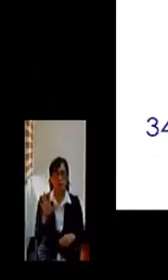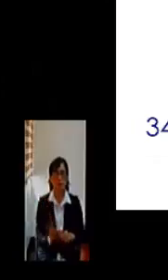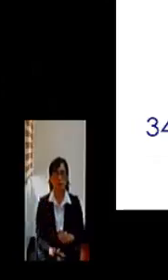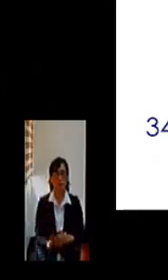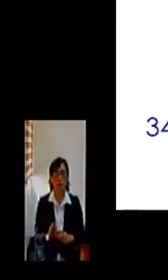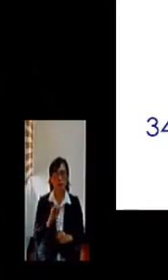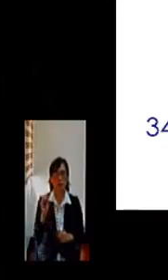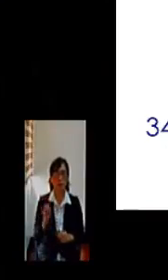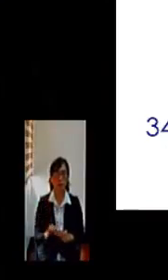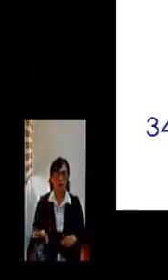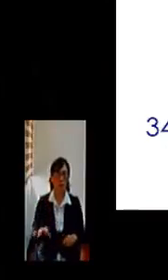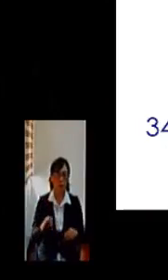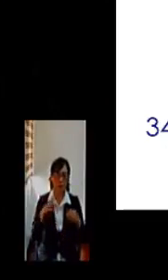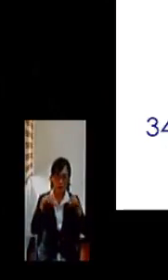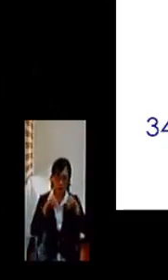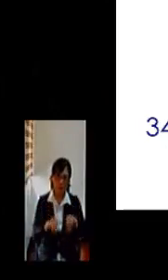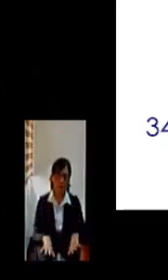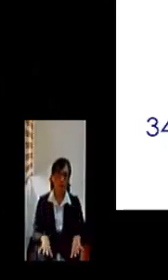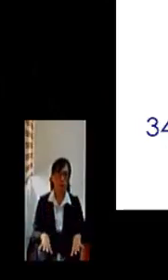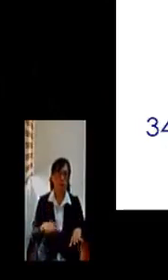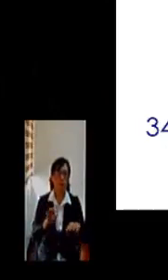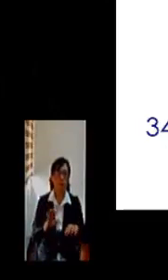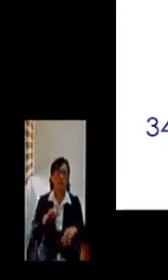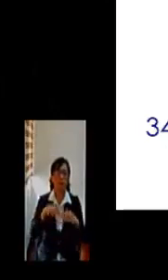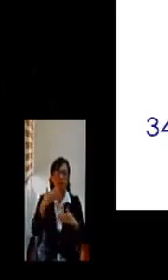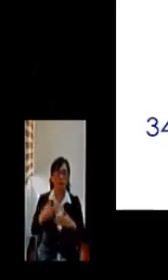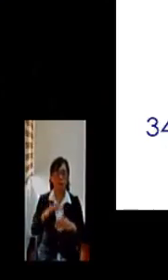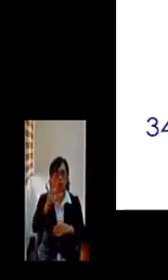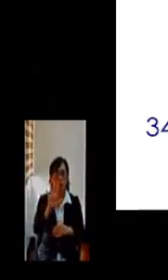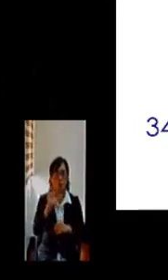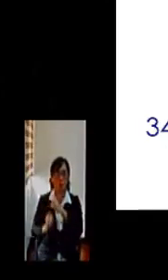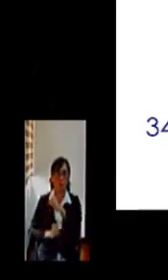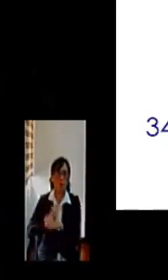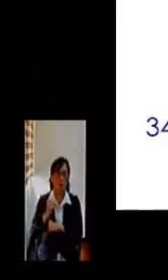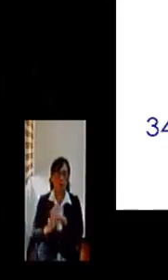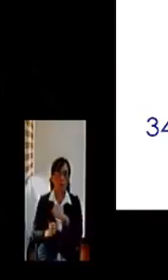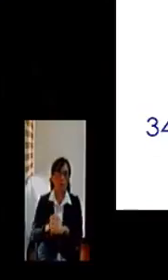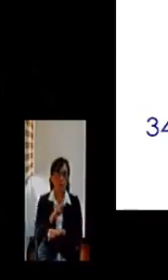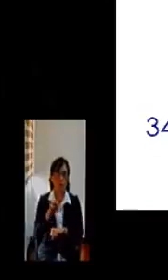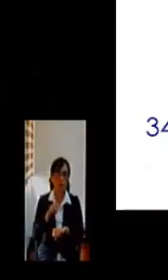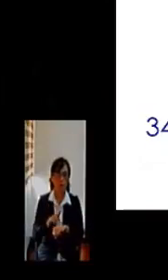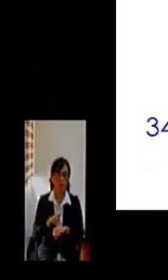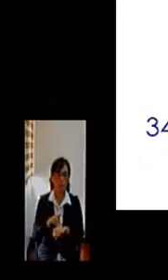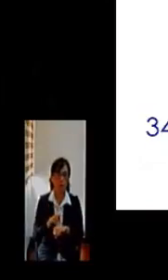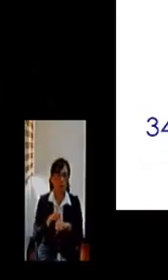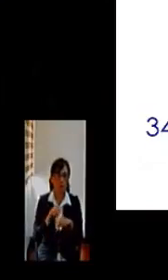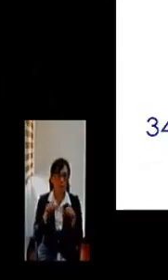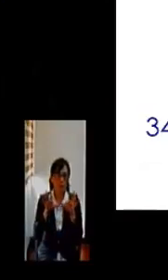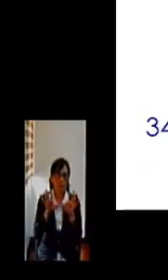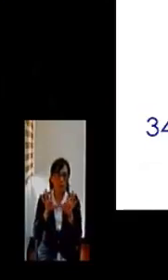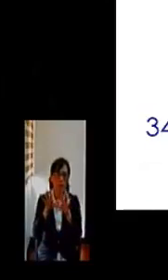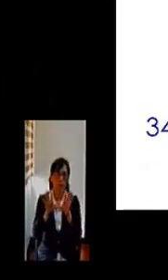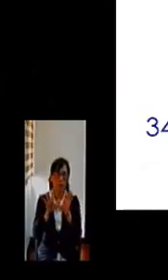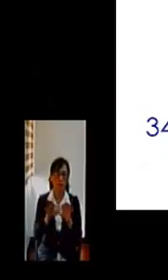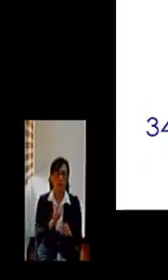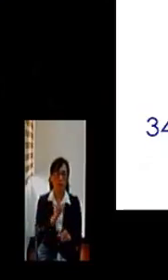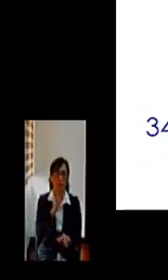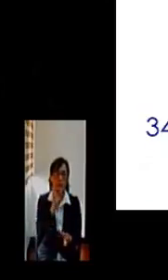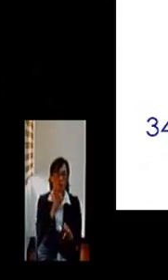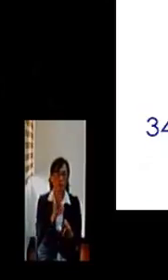extinction in the next 5 years, Philippine eagle is one of them, We have exactly the same number of